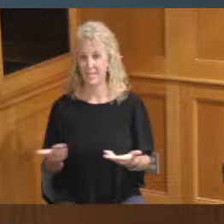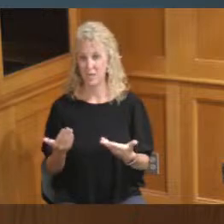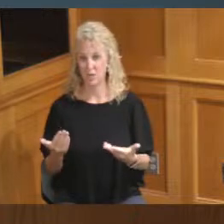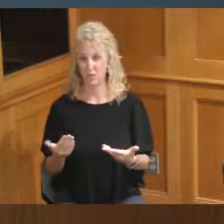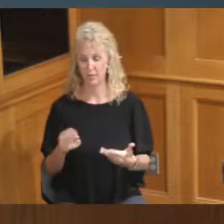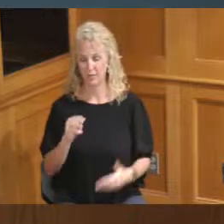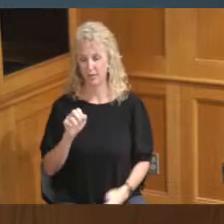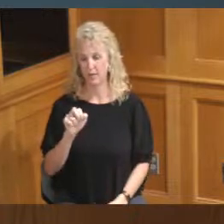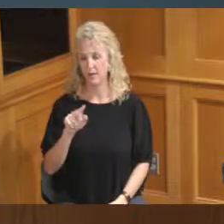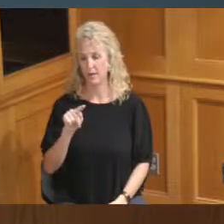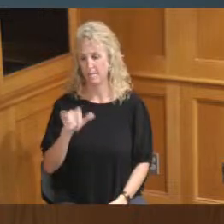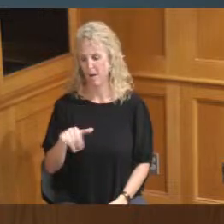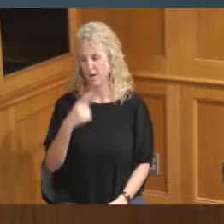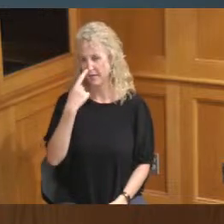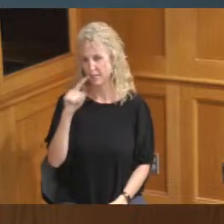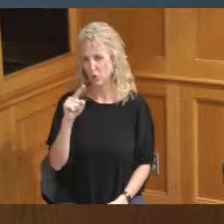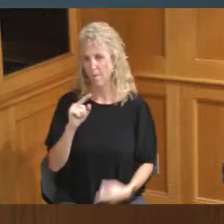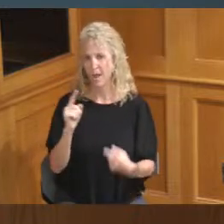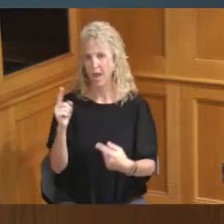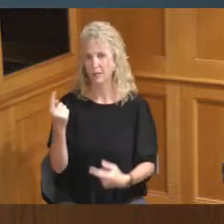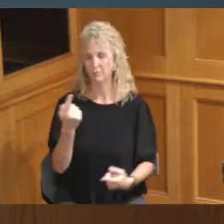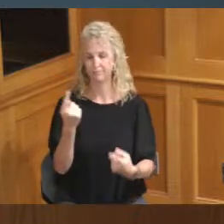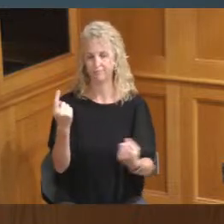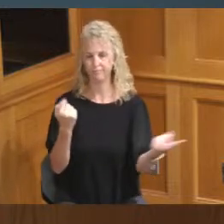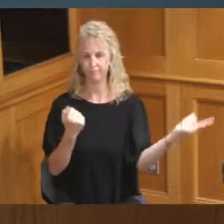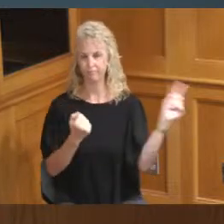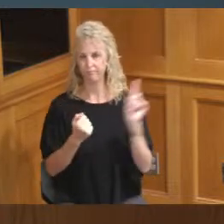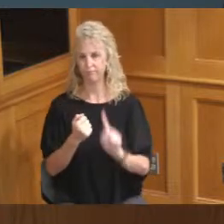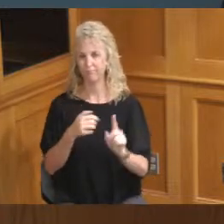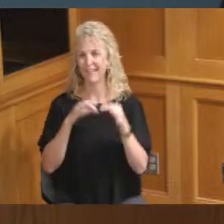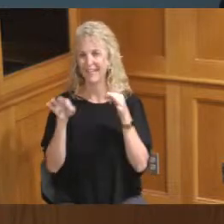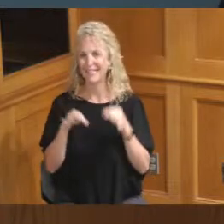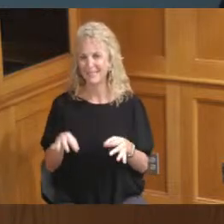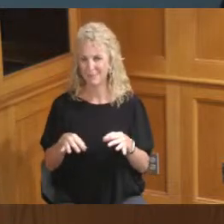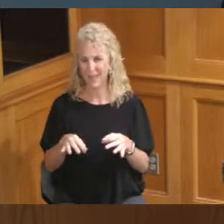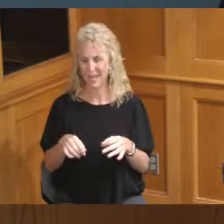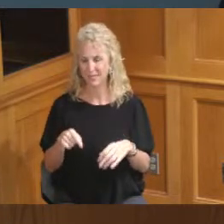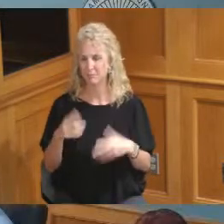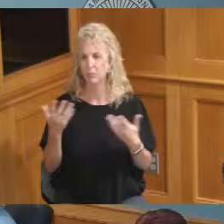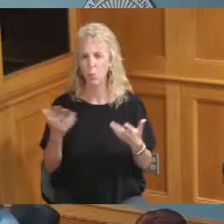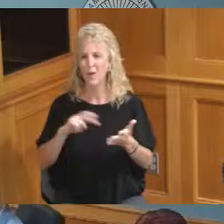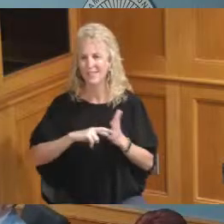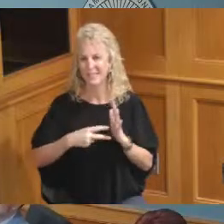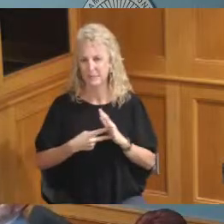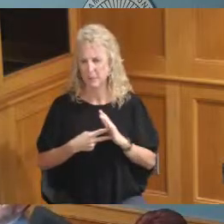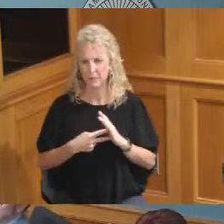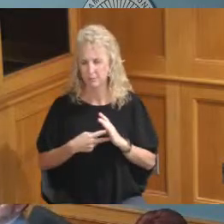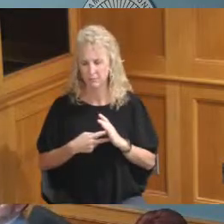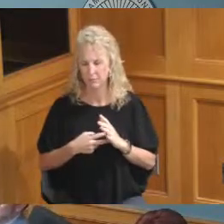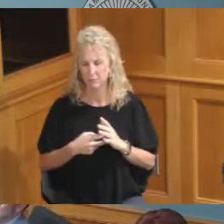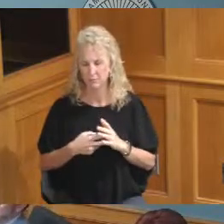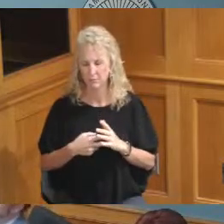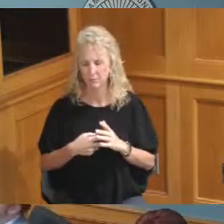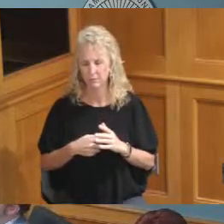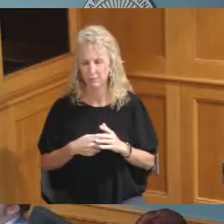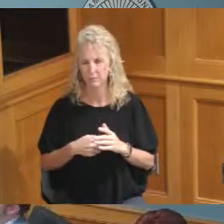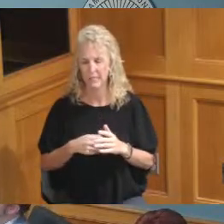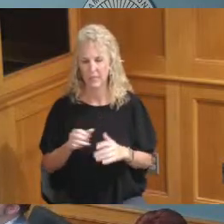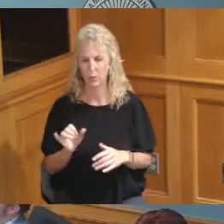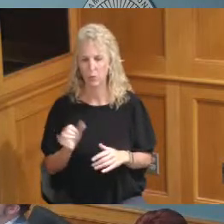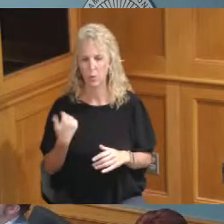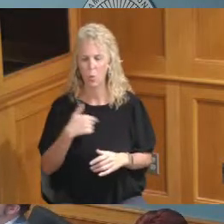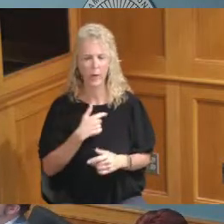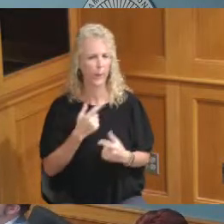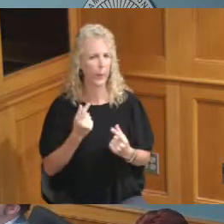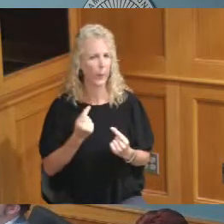And Marty, would you please come back to the microphone just to explain to us the action today and how it